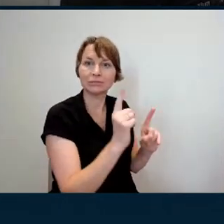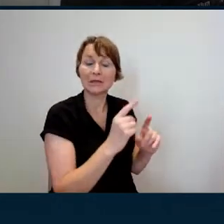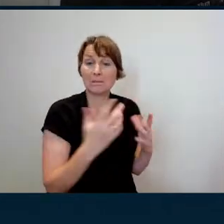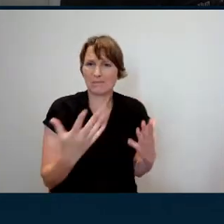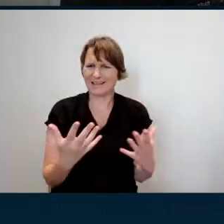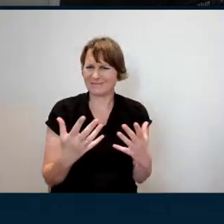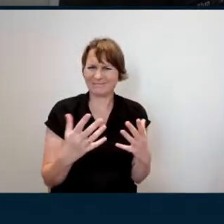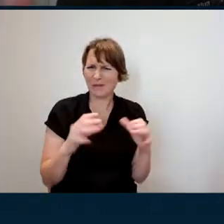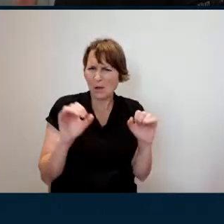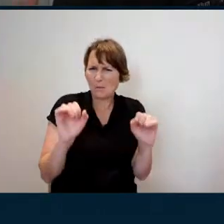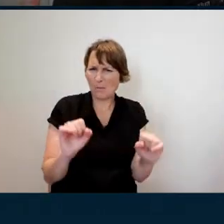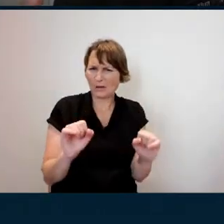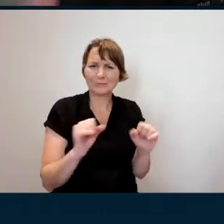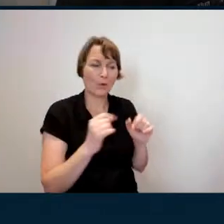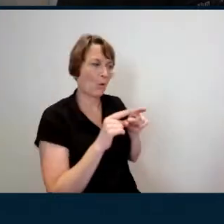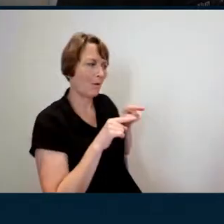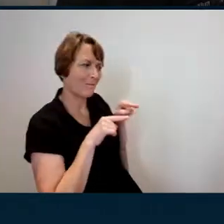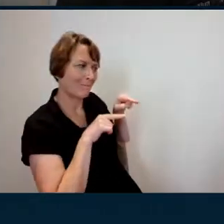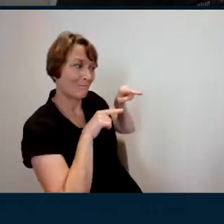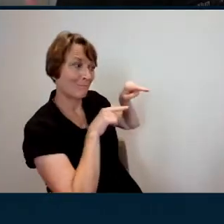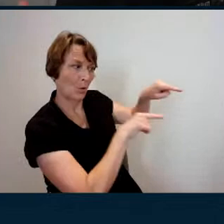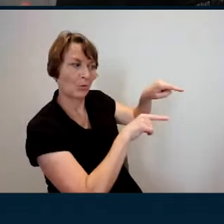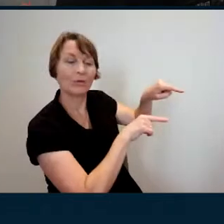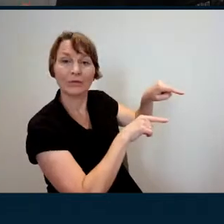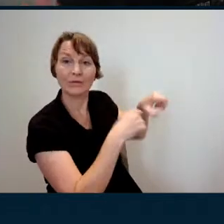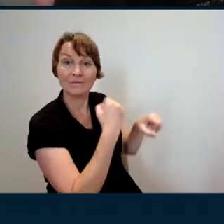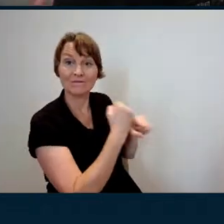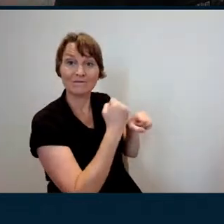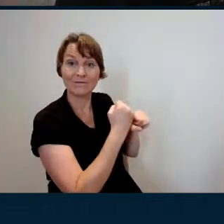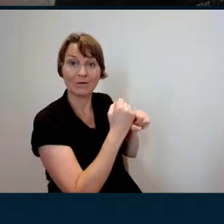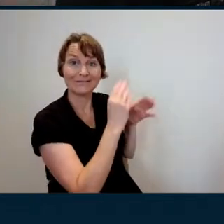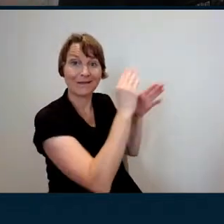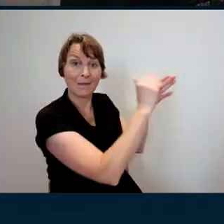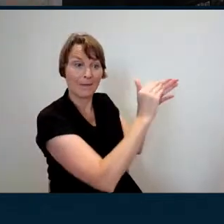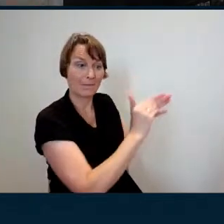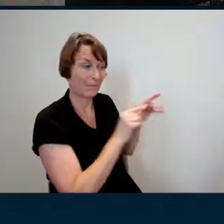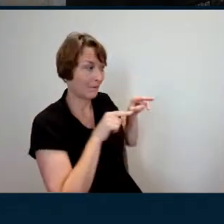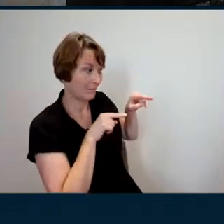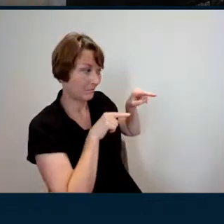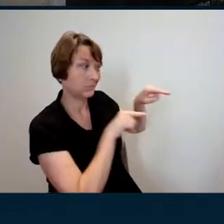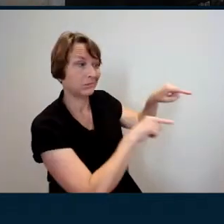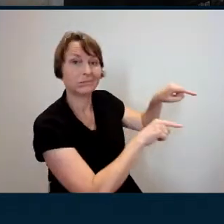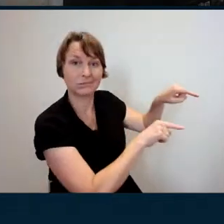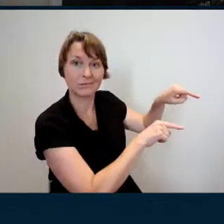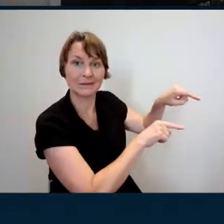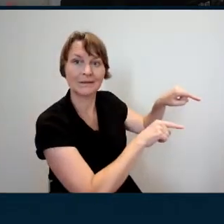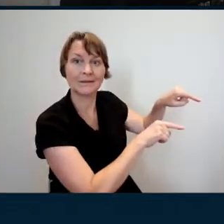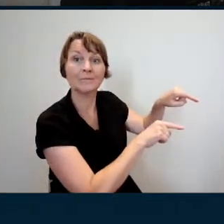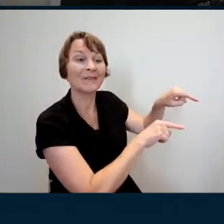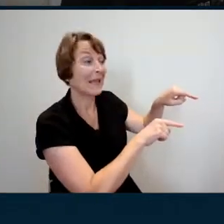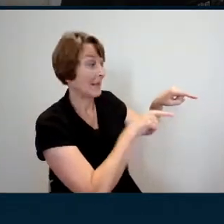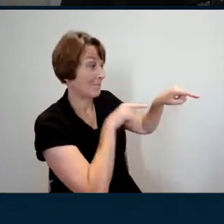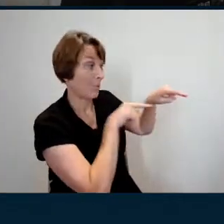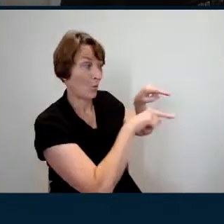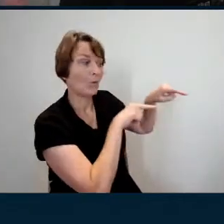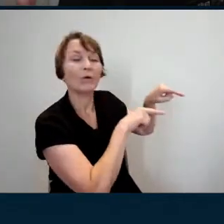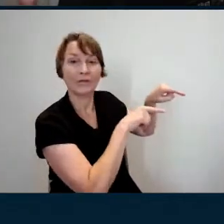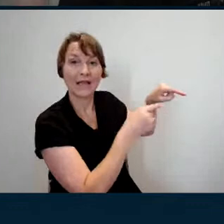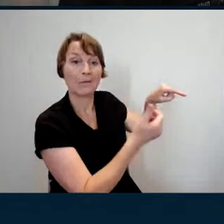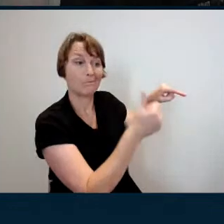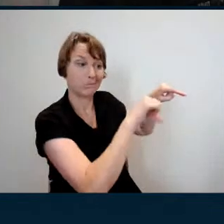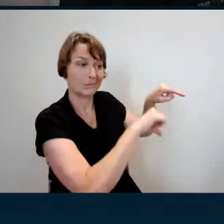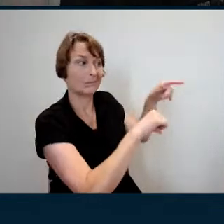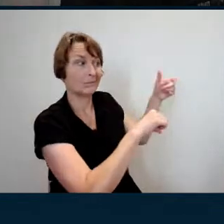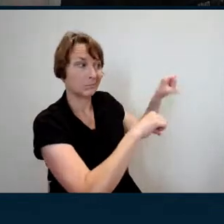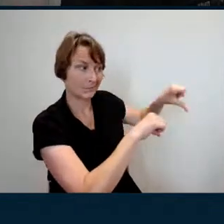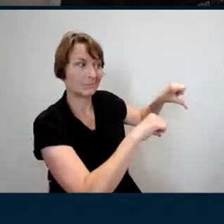for both of the function apps to create, of both of these functions can create a poison queue. So I was thinking, what about that? I